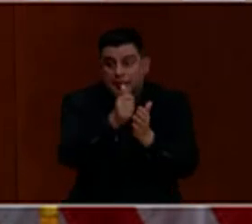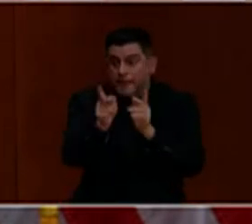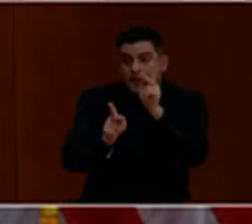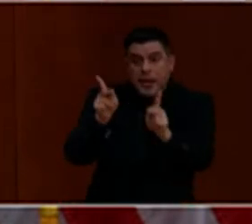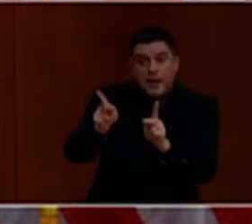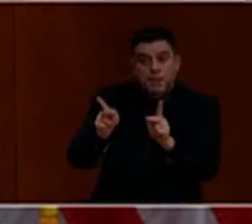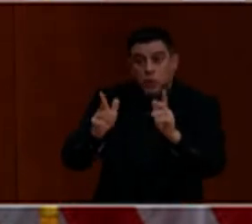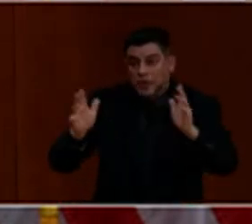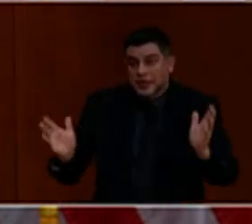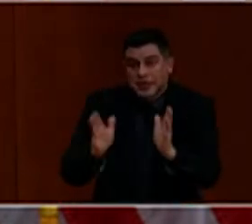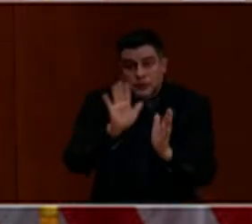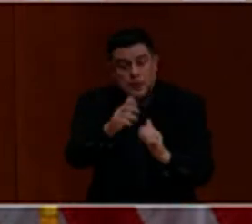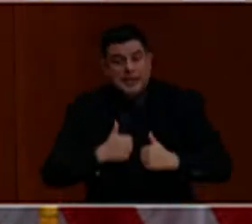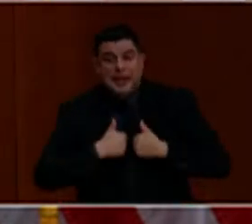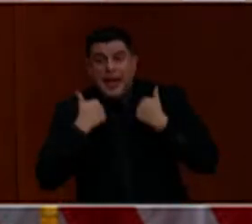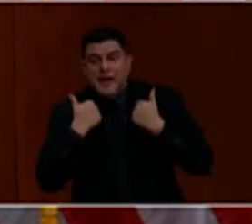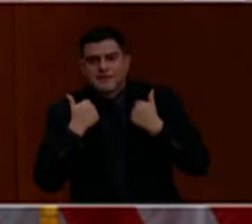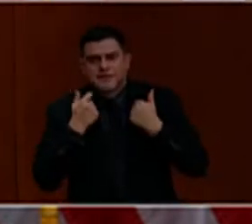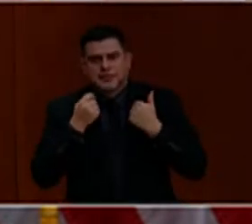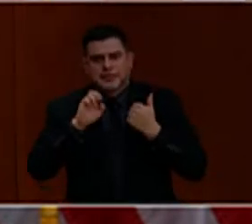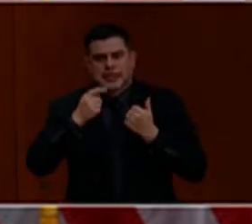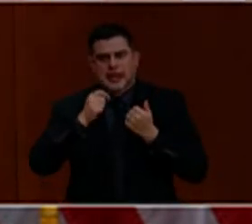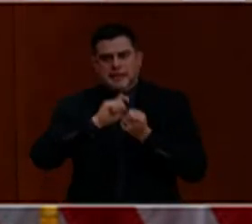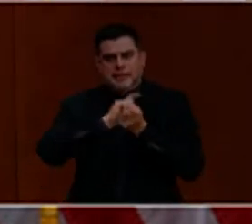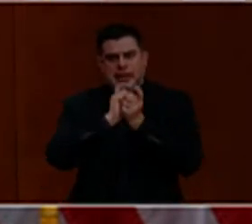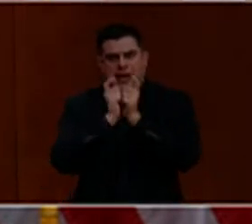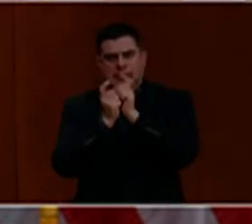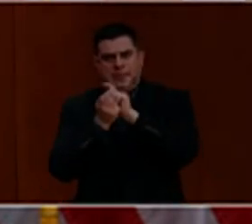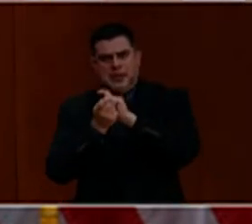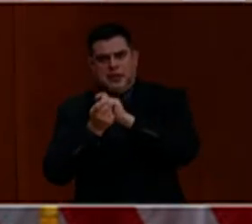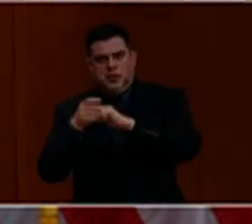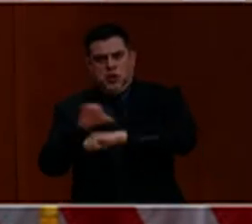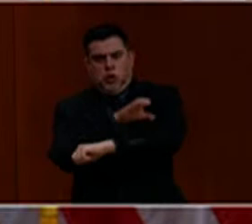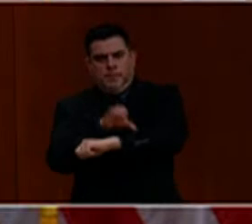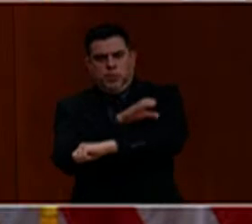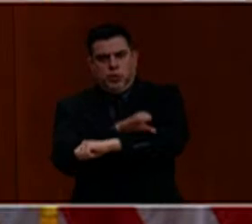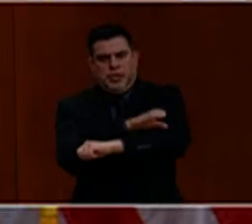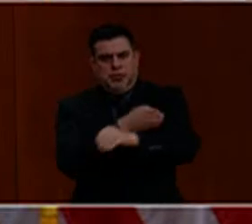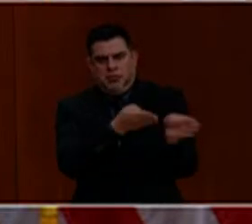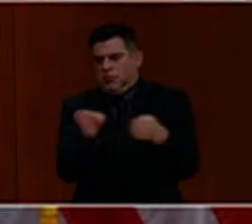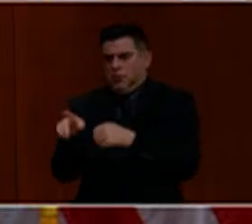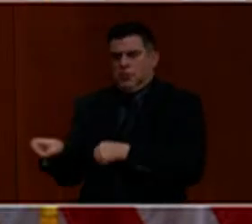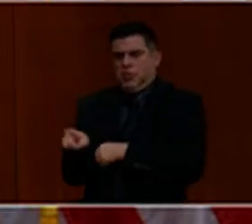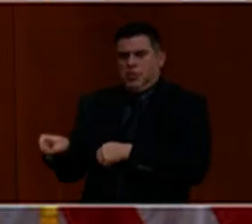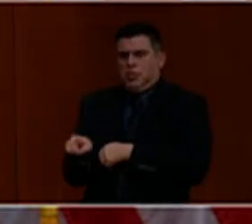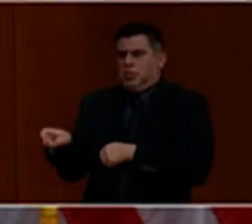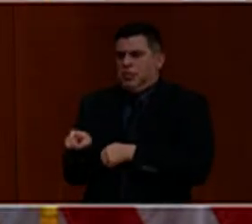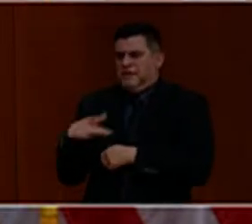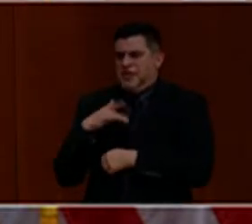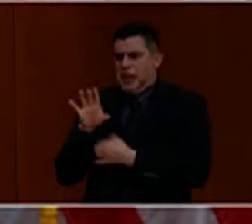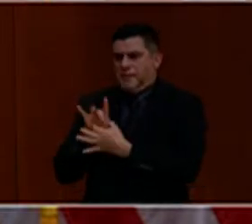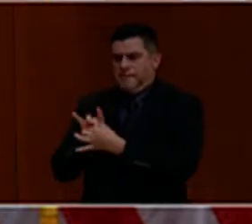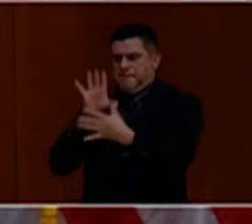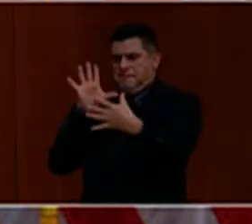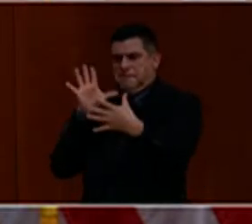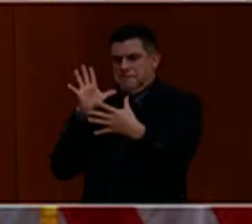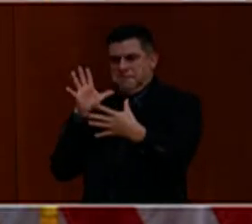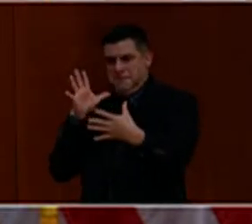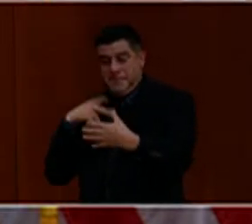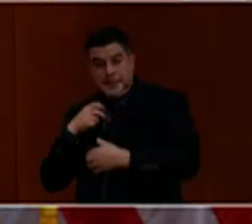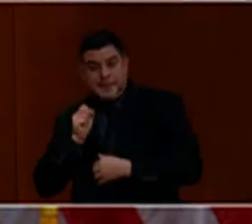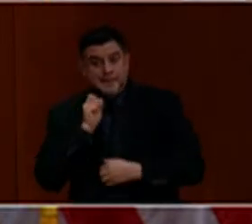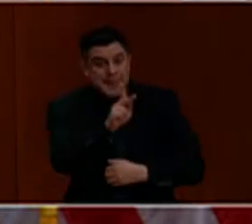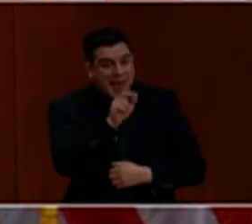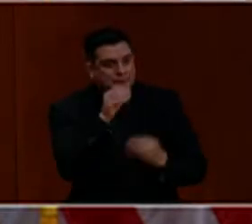screen, I think people realize that it's just not the same, and that to be able to get back and do that personal touch again, will make difference